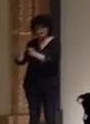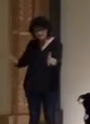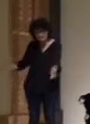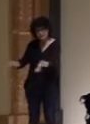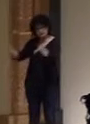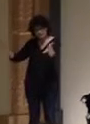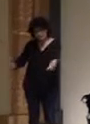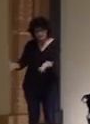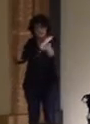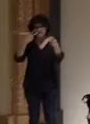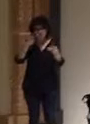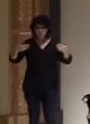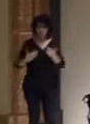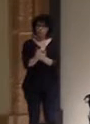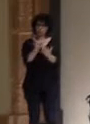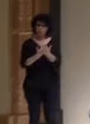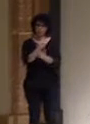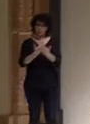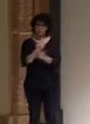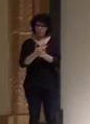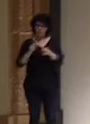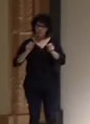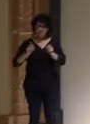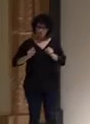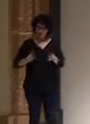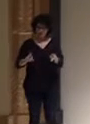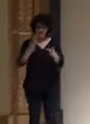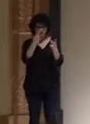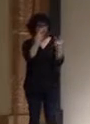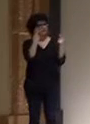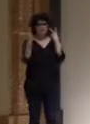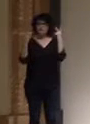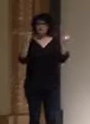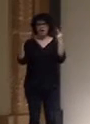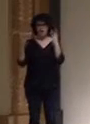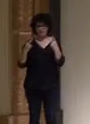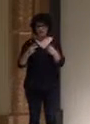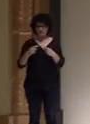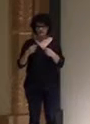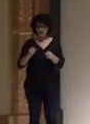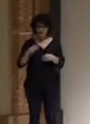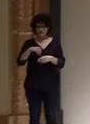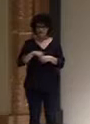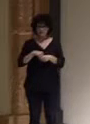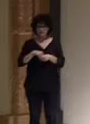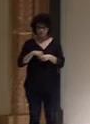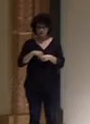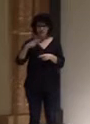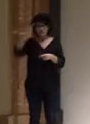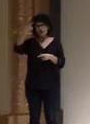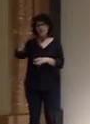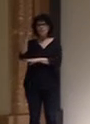reinforce the current vision and perspectives for the future towards the sustainability of the local structures and